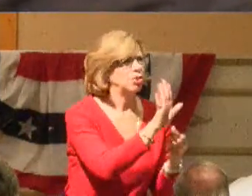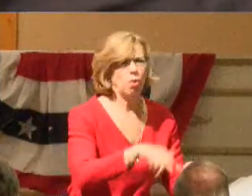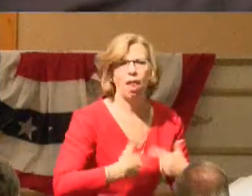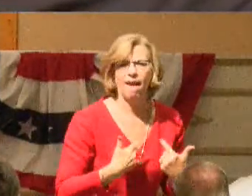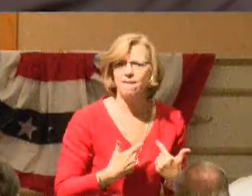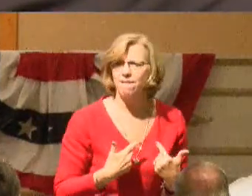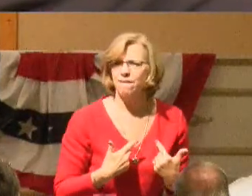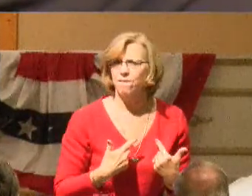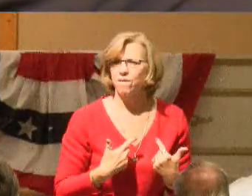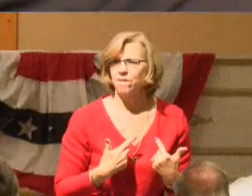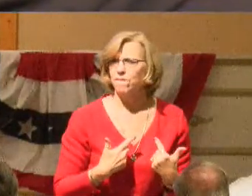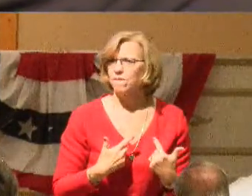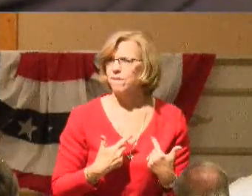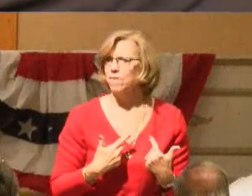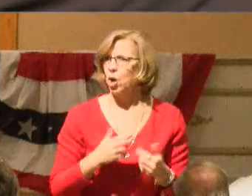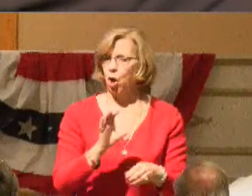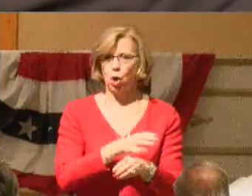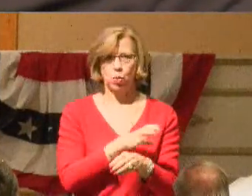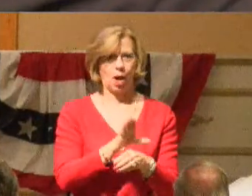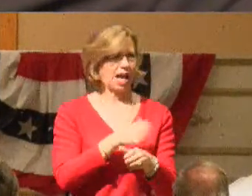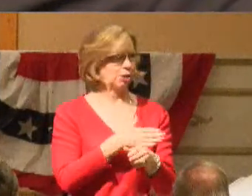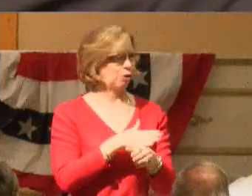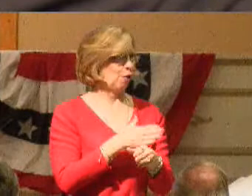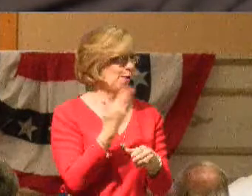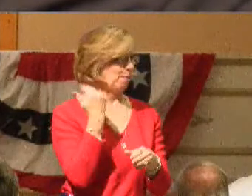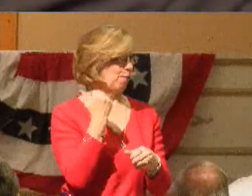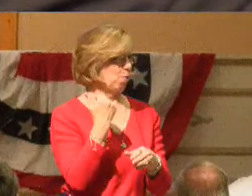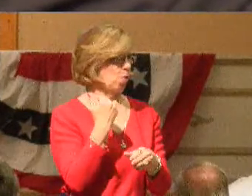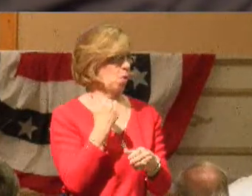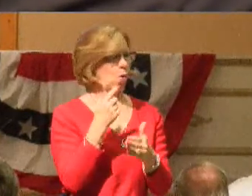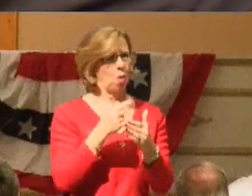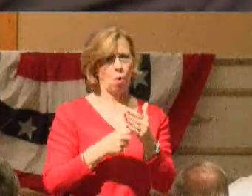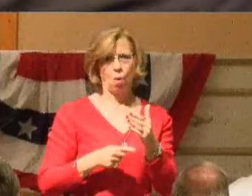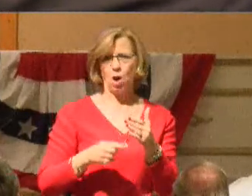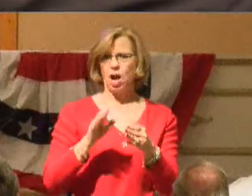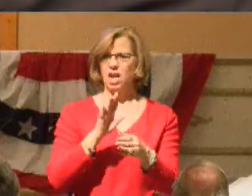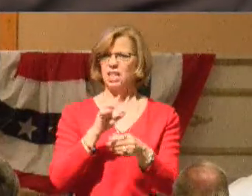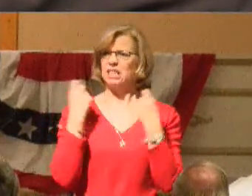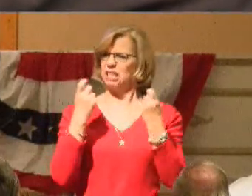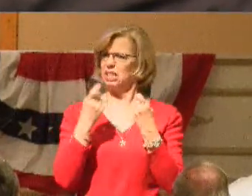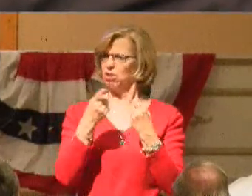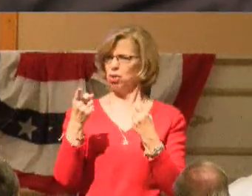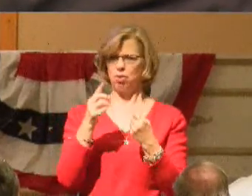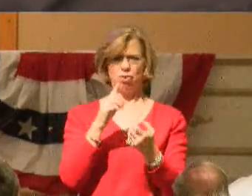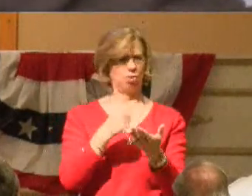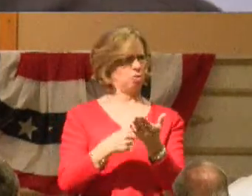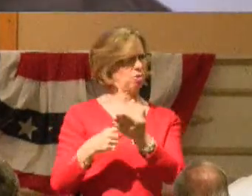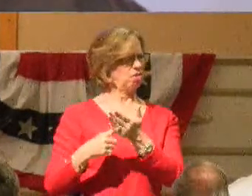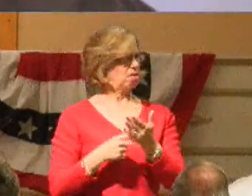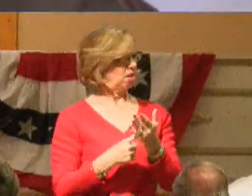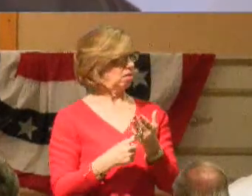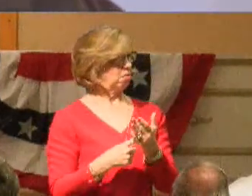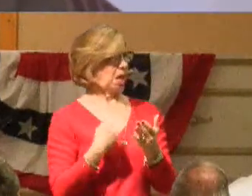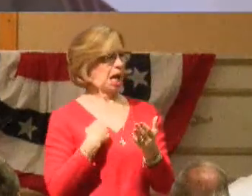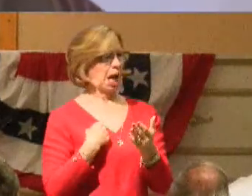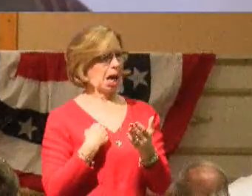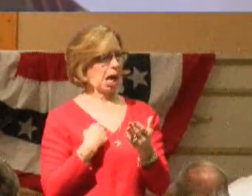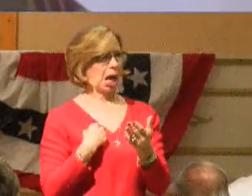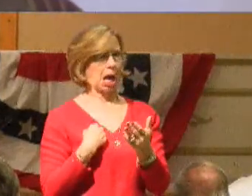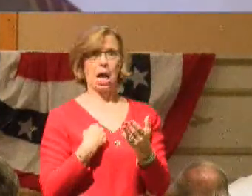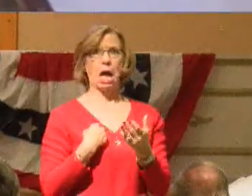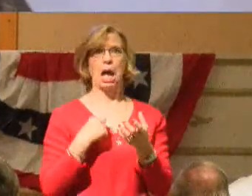It's an old choir song I used to sing as a kid. What sins are you talking about? I don't remember